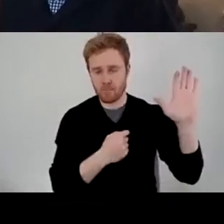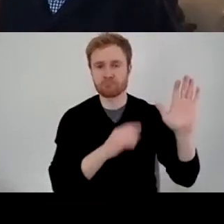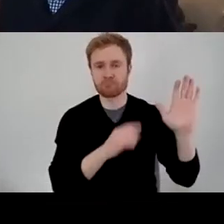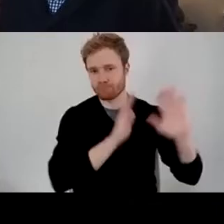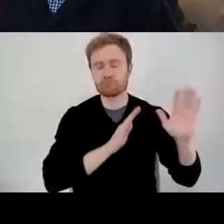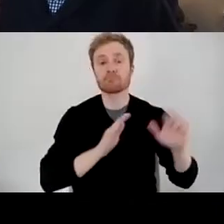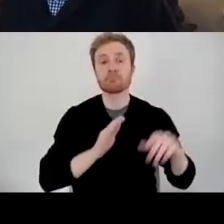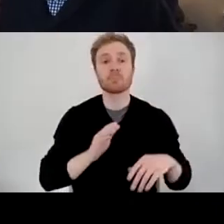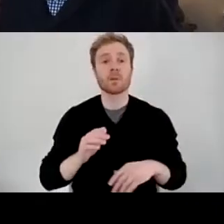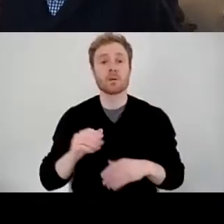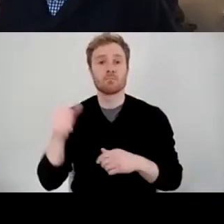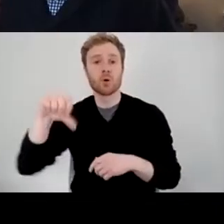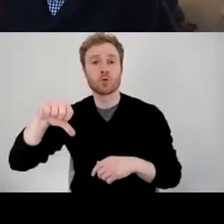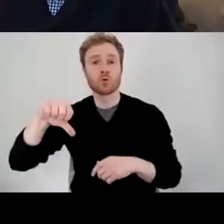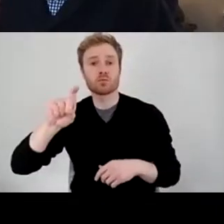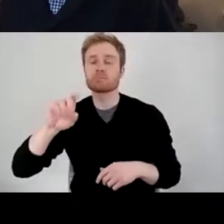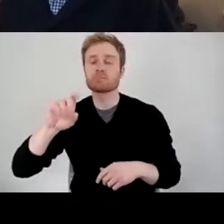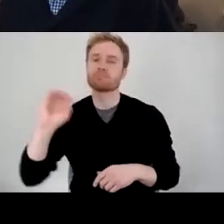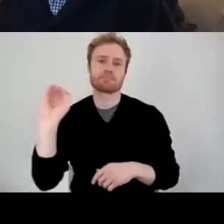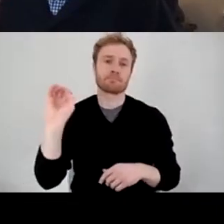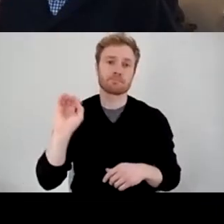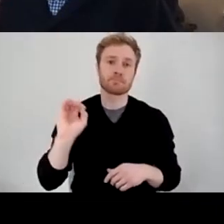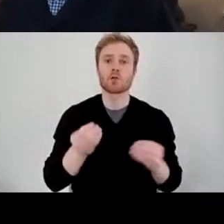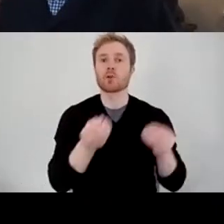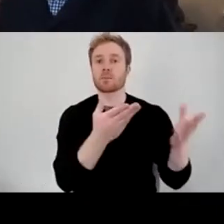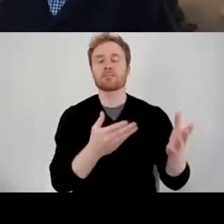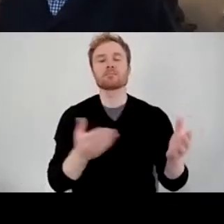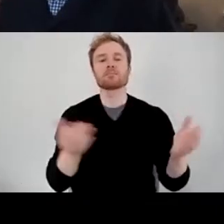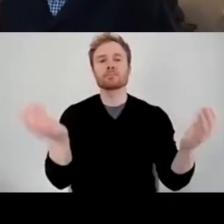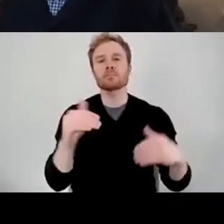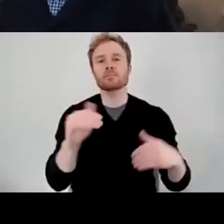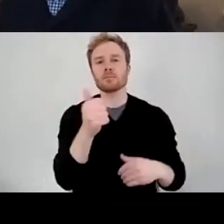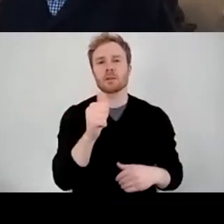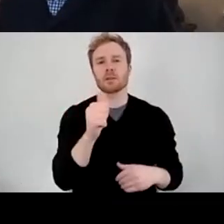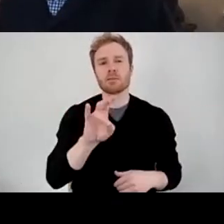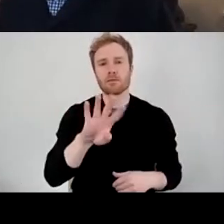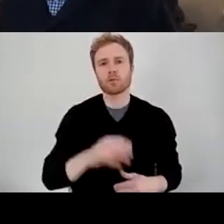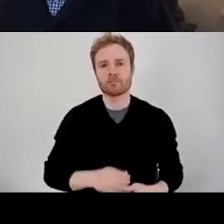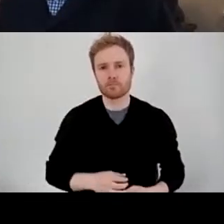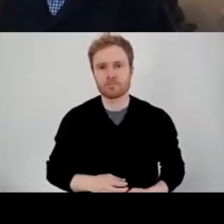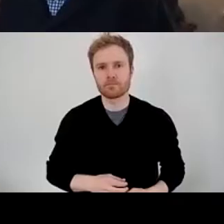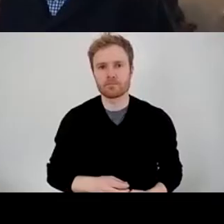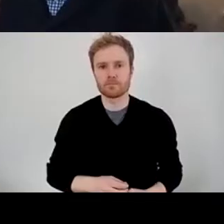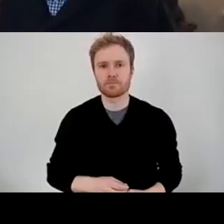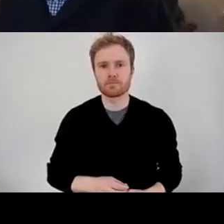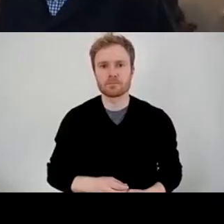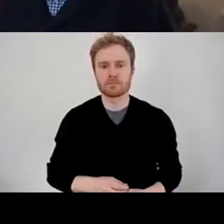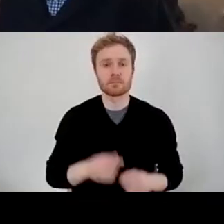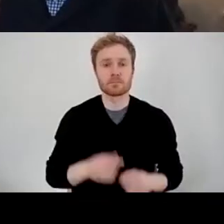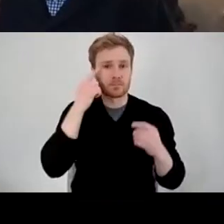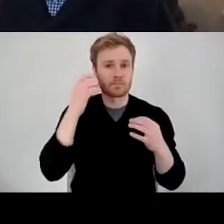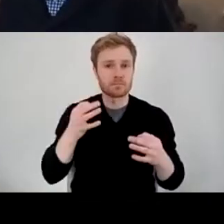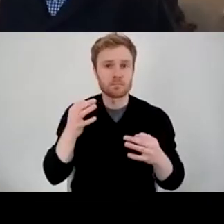new projecting signs at 2026 East Carson Street, 17th Ward, 3rd Council